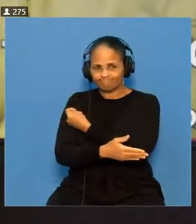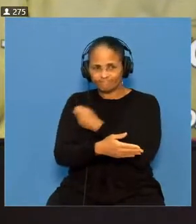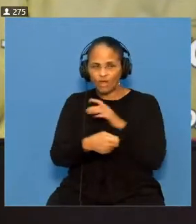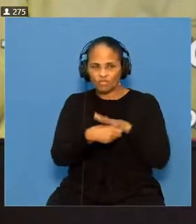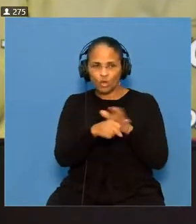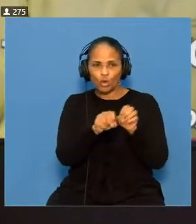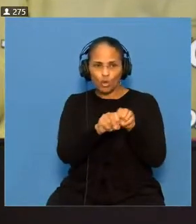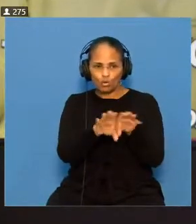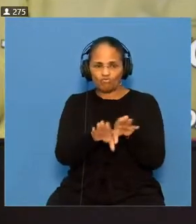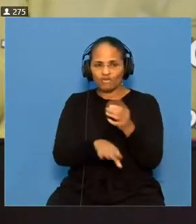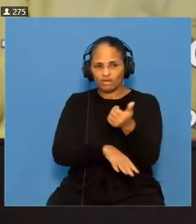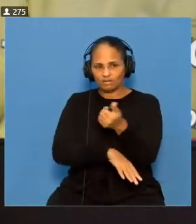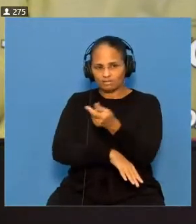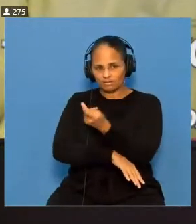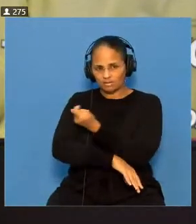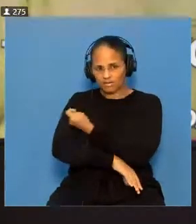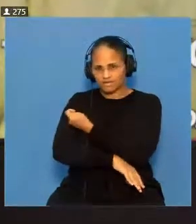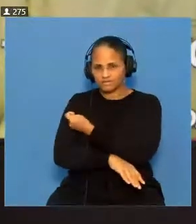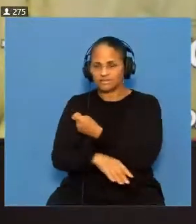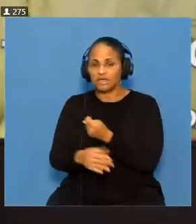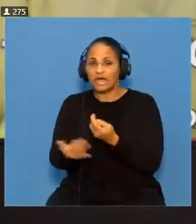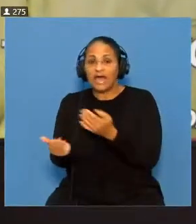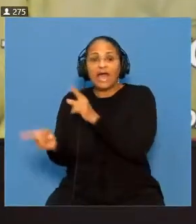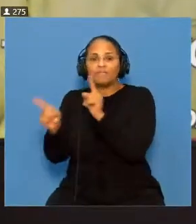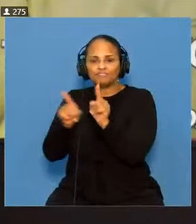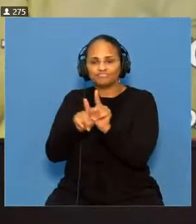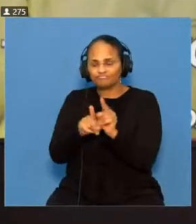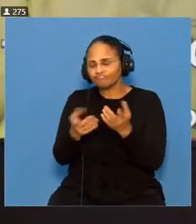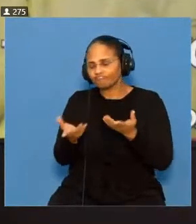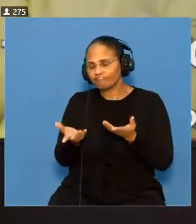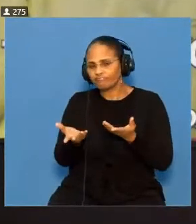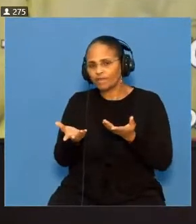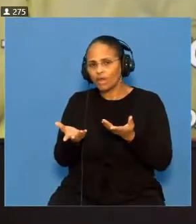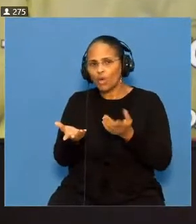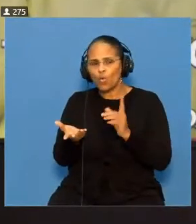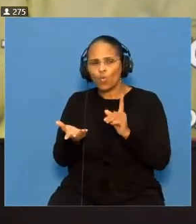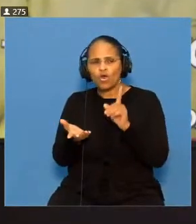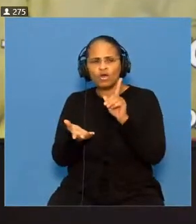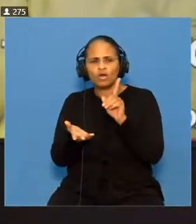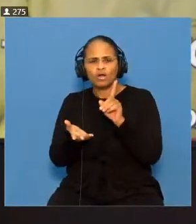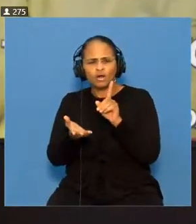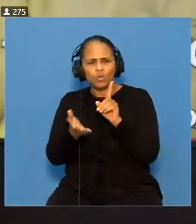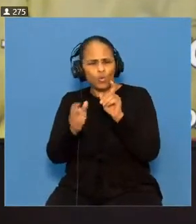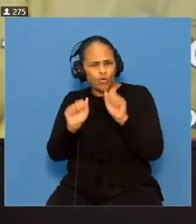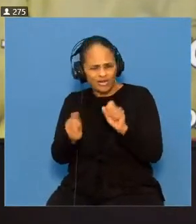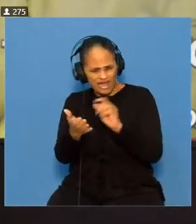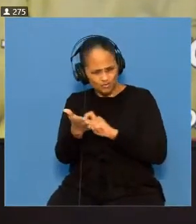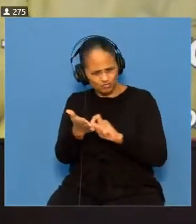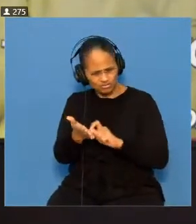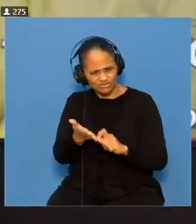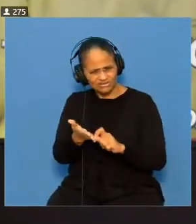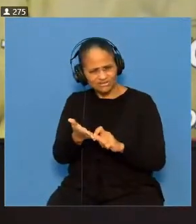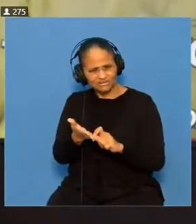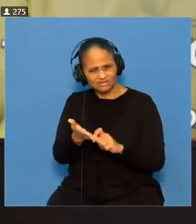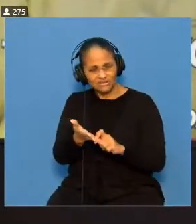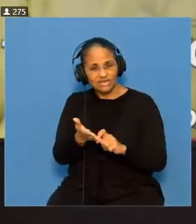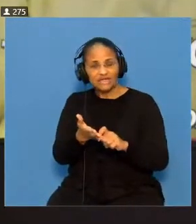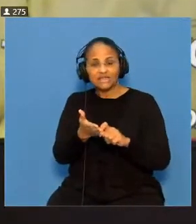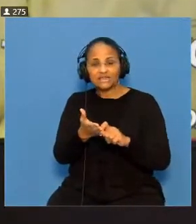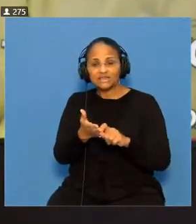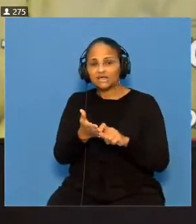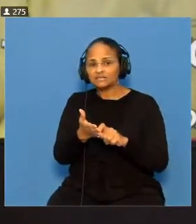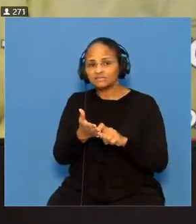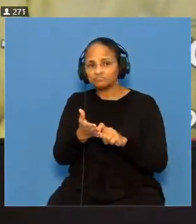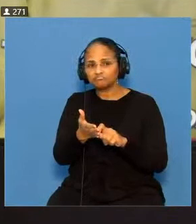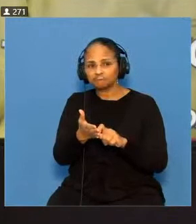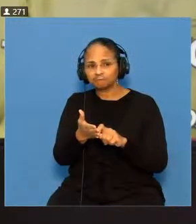COVID vaccine. So just as a follow-up, where will they be able to sign up for this? There is a website, and